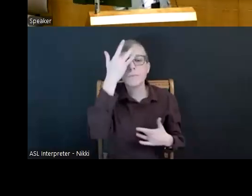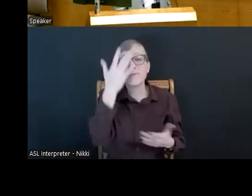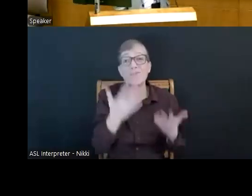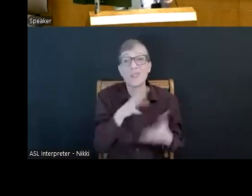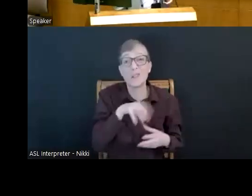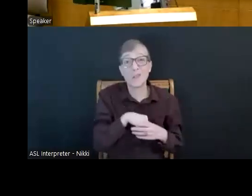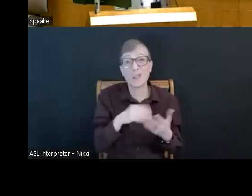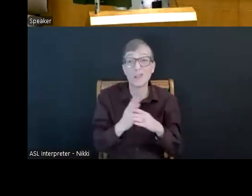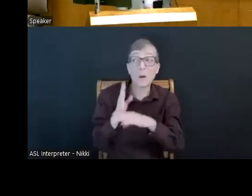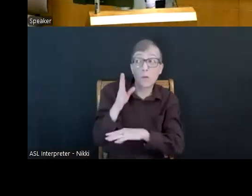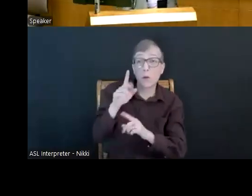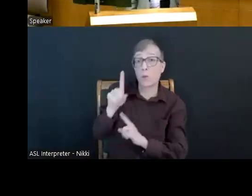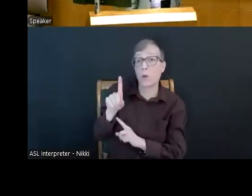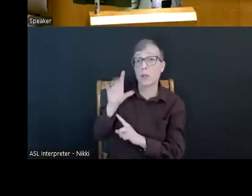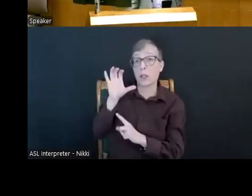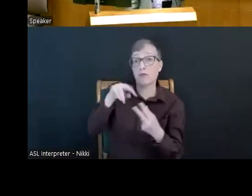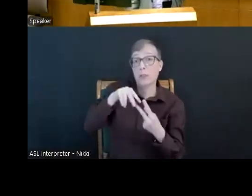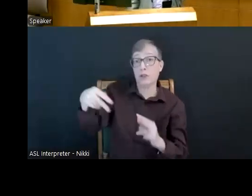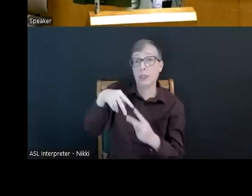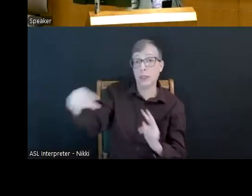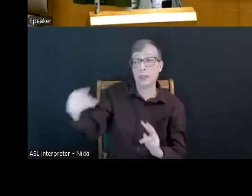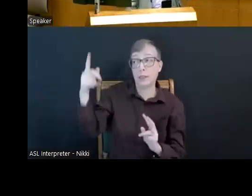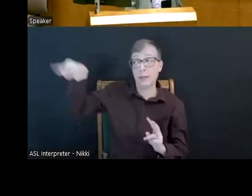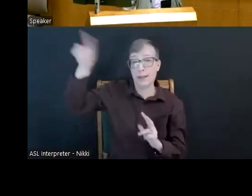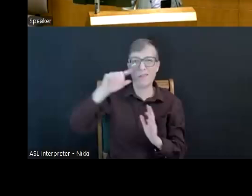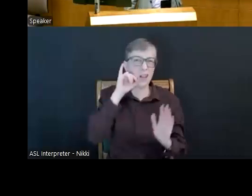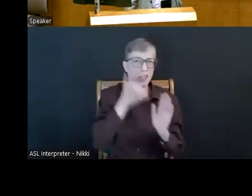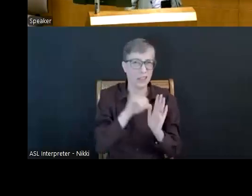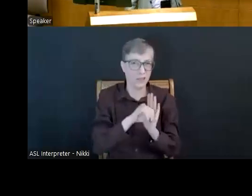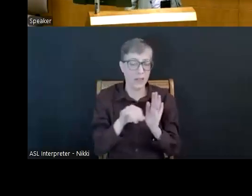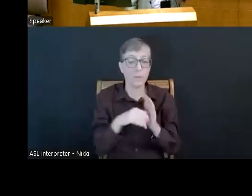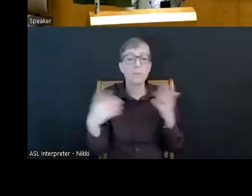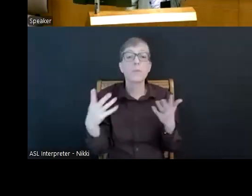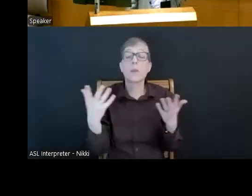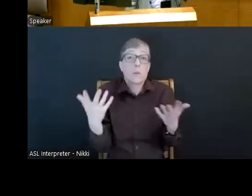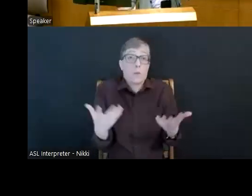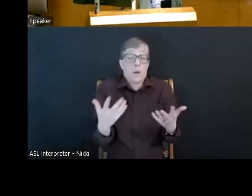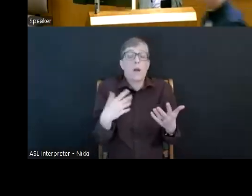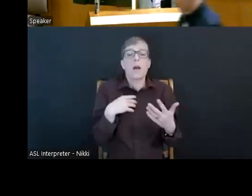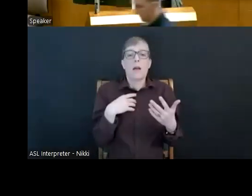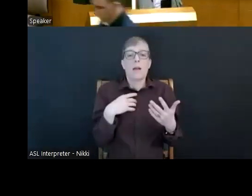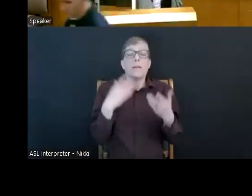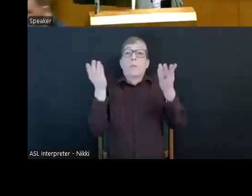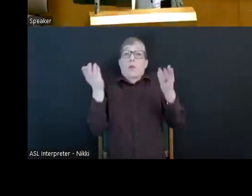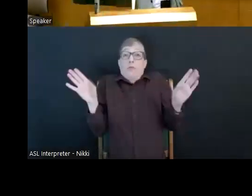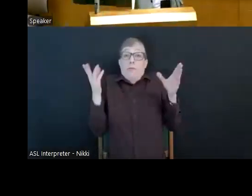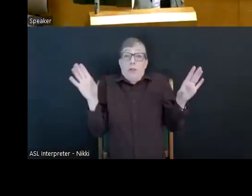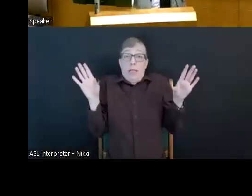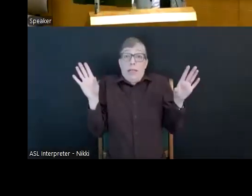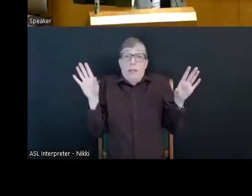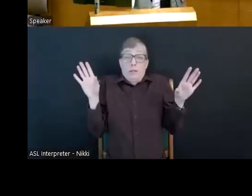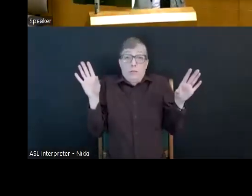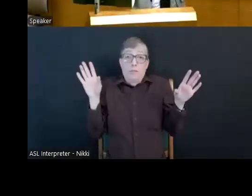been identified. And this condition involves vision loss in the periphery that